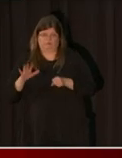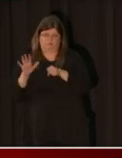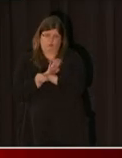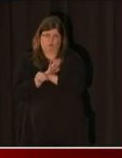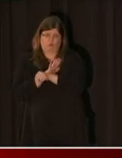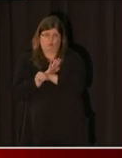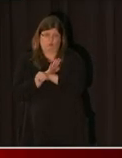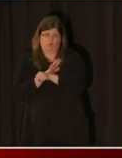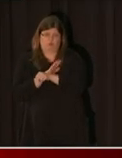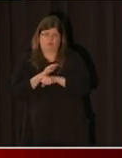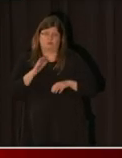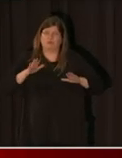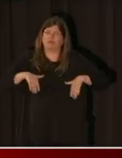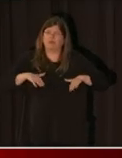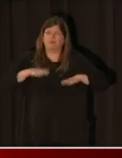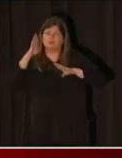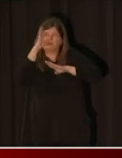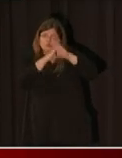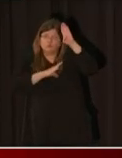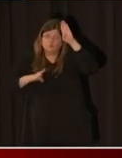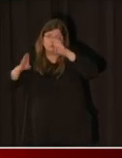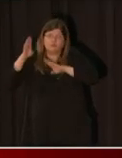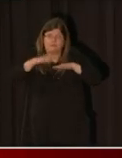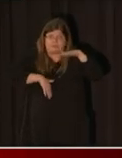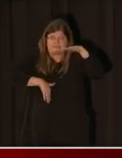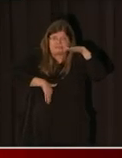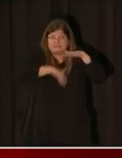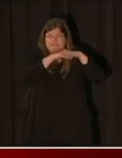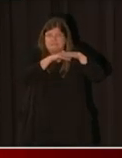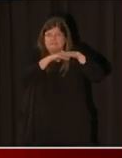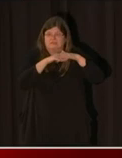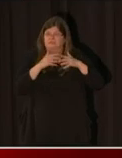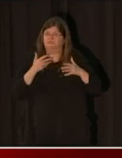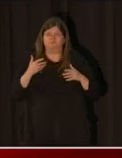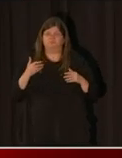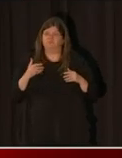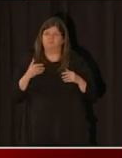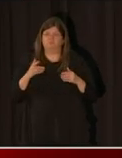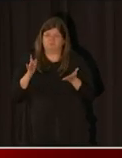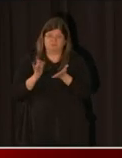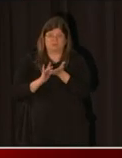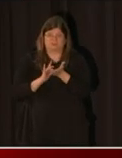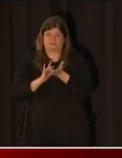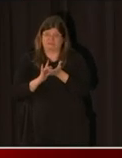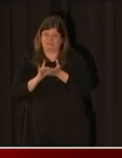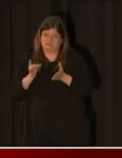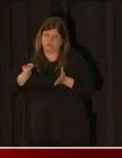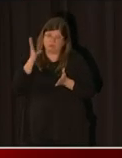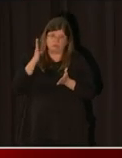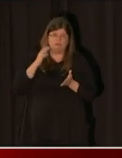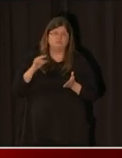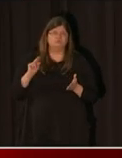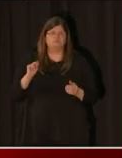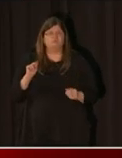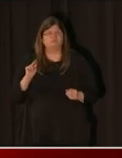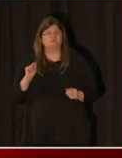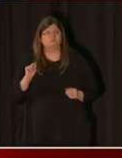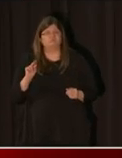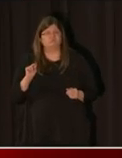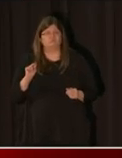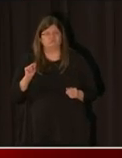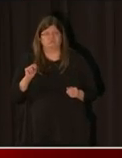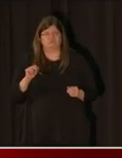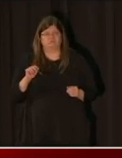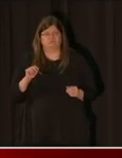a point where they have entered into medical surge, where we would be needing to step down patients into